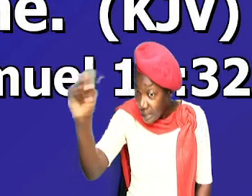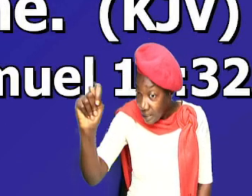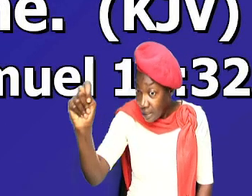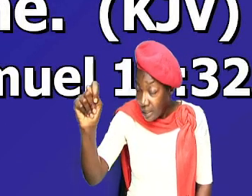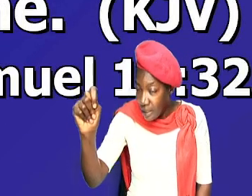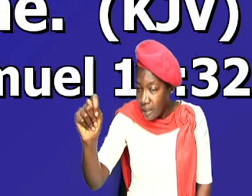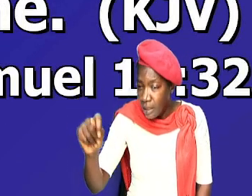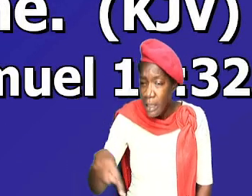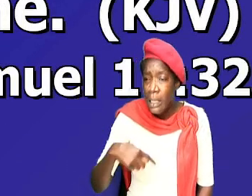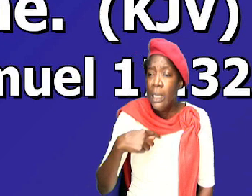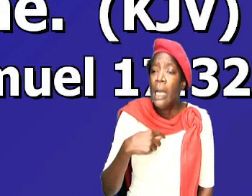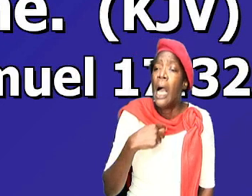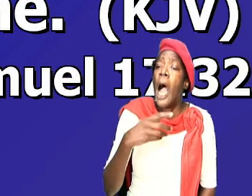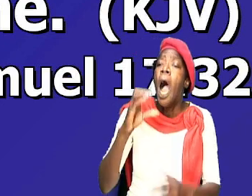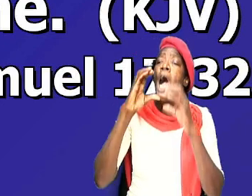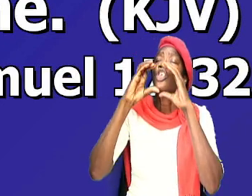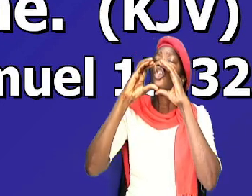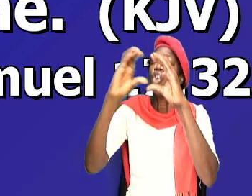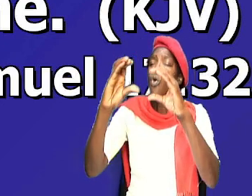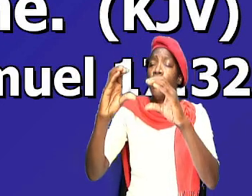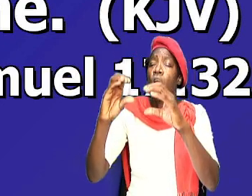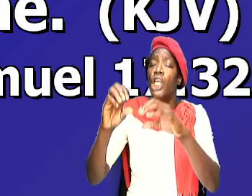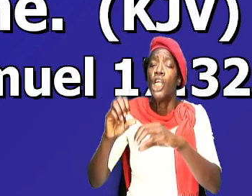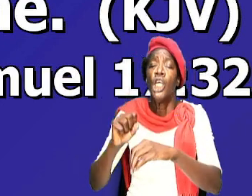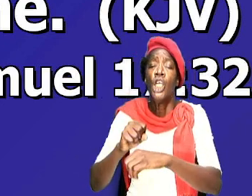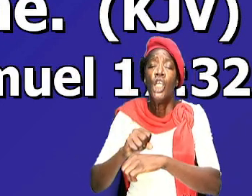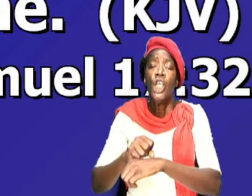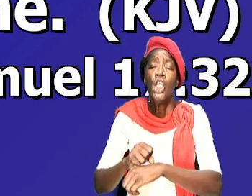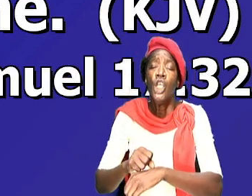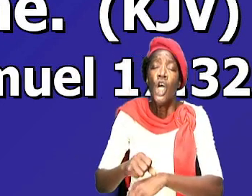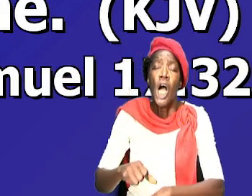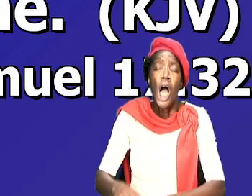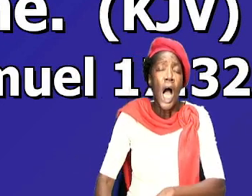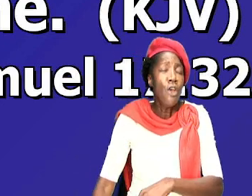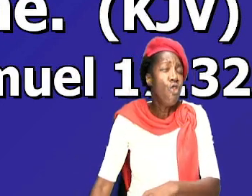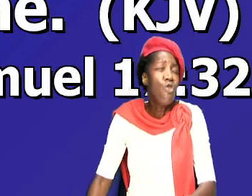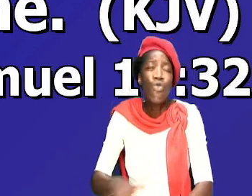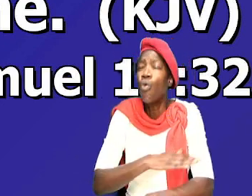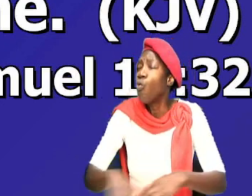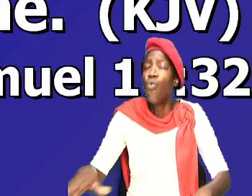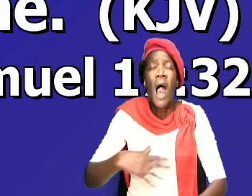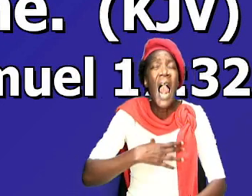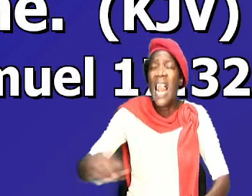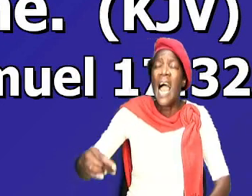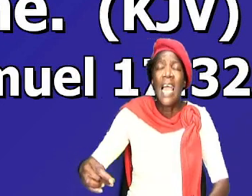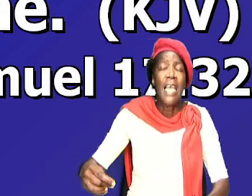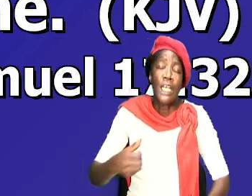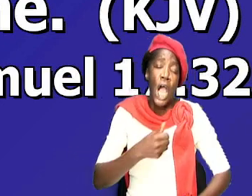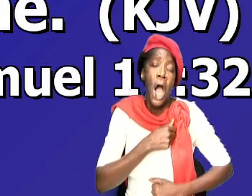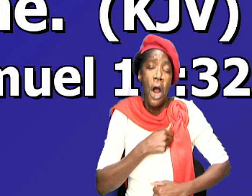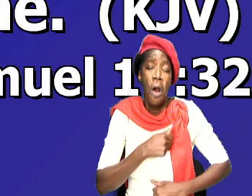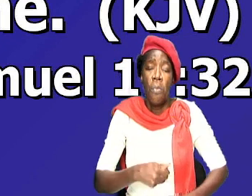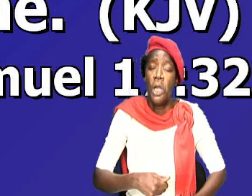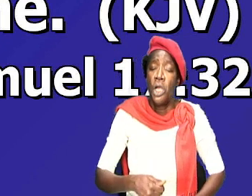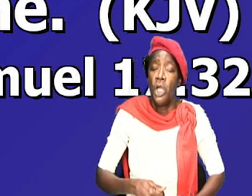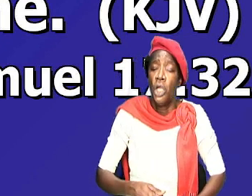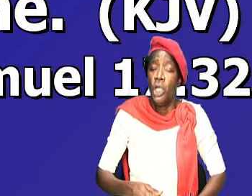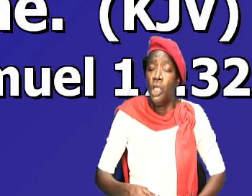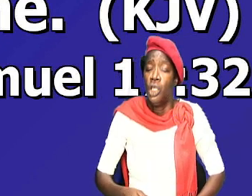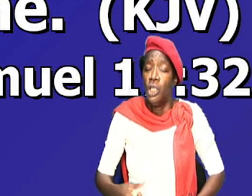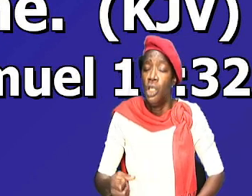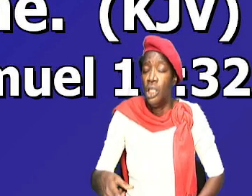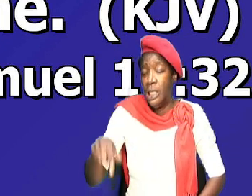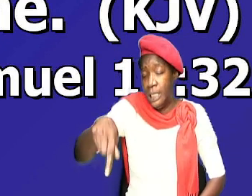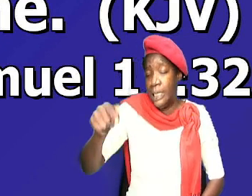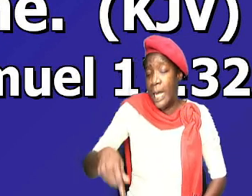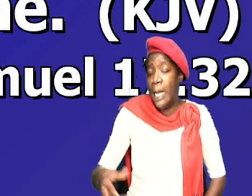send, he said, I defy the armies of Israel this day. give me a man that we may